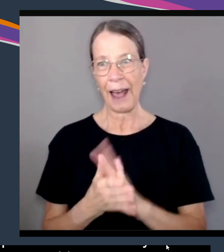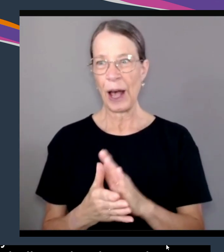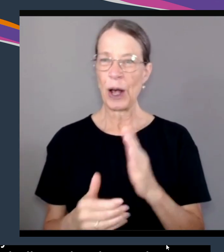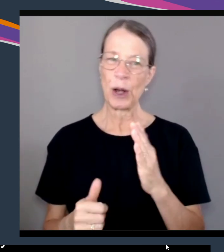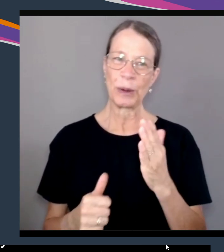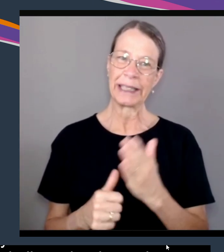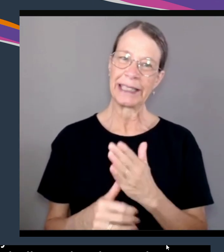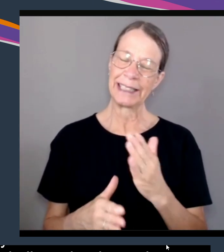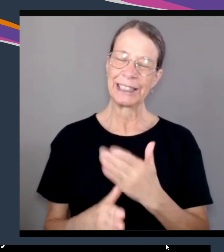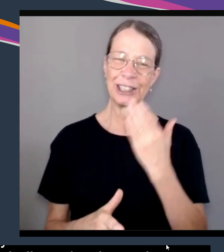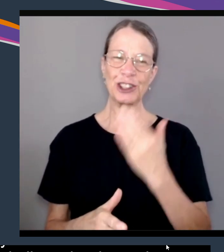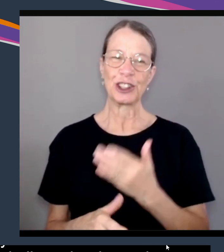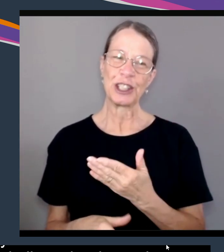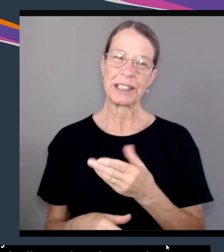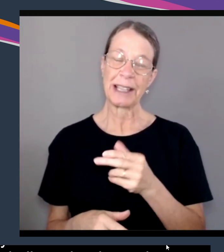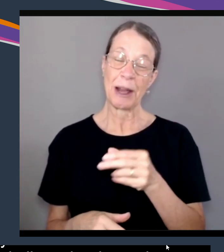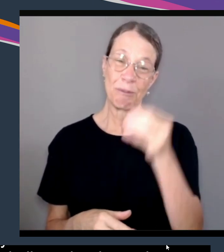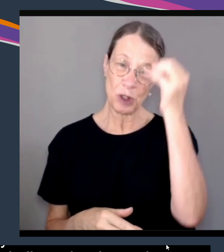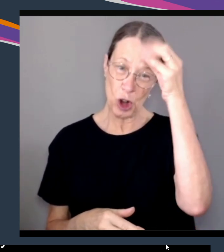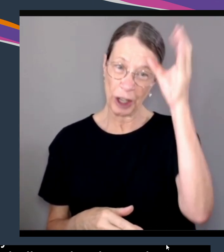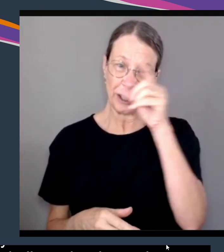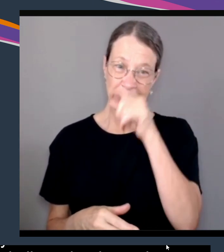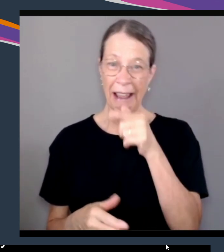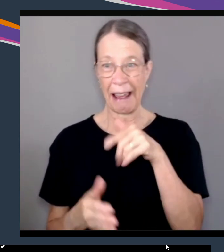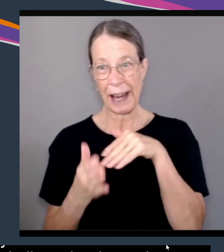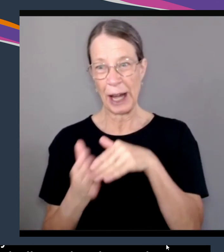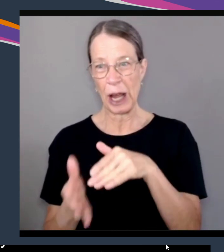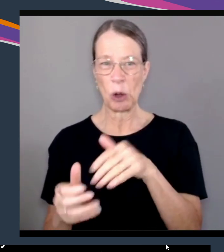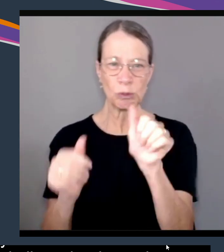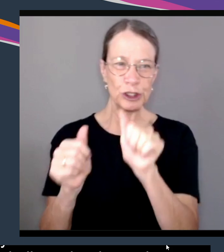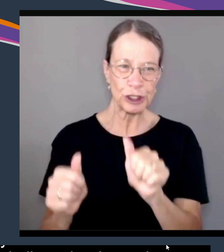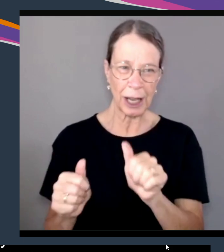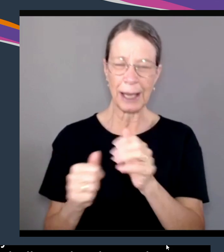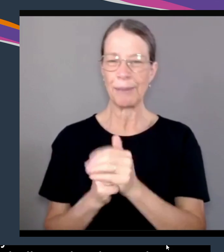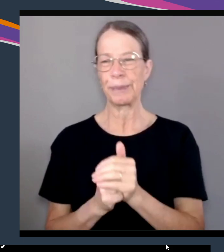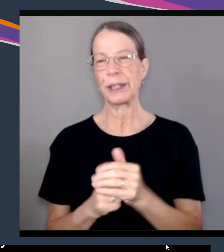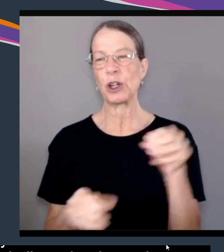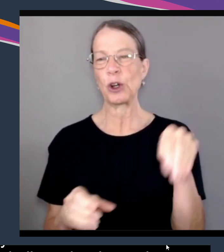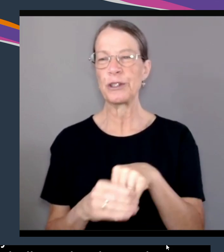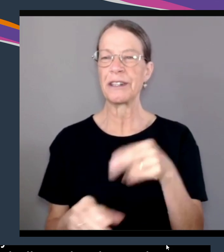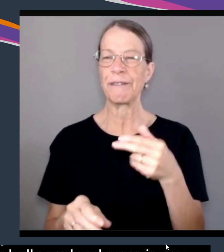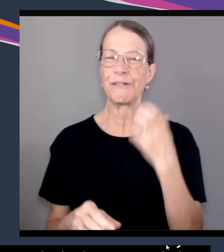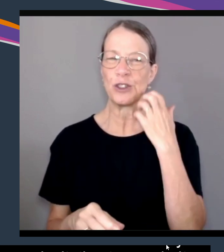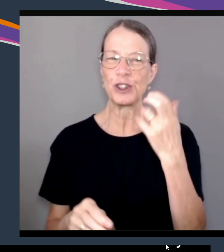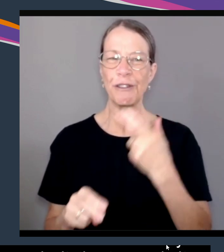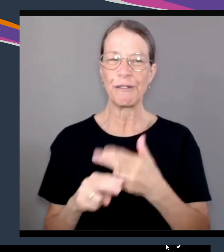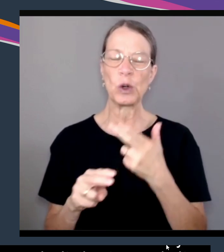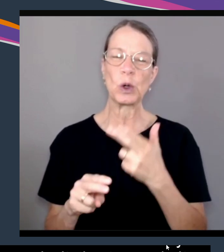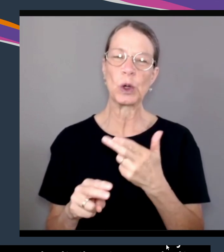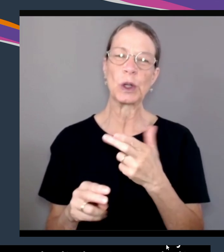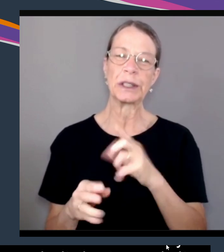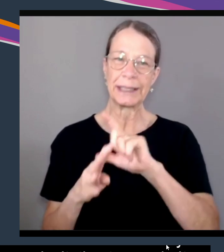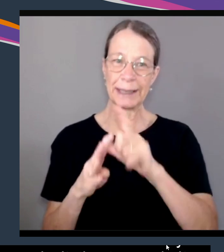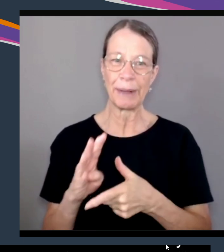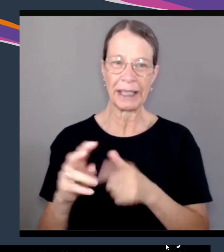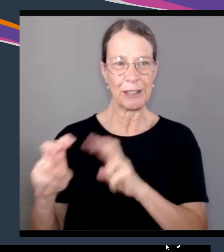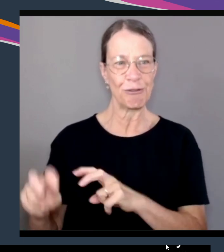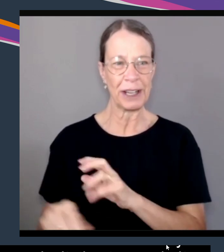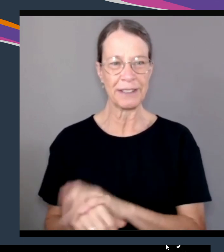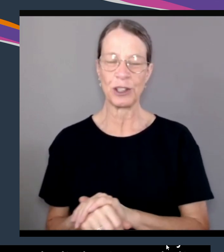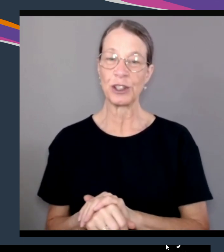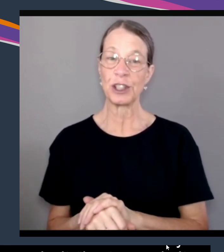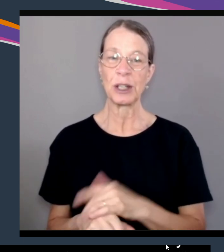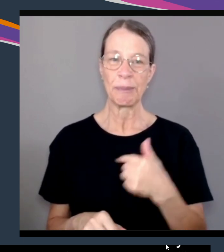an inclusive future in disability research. But I just want to add my acknowledgement that we are on Gadigal land and the